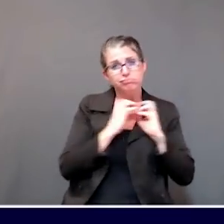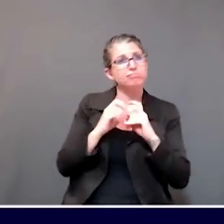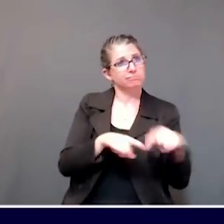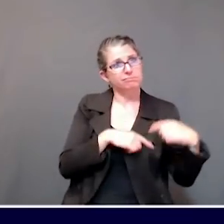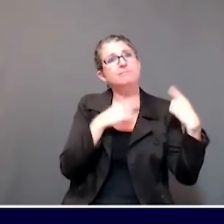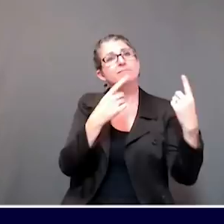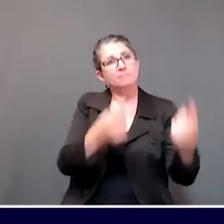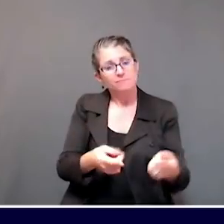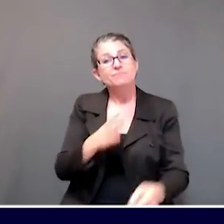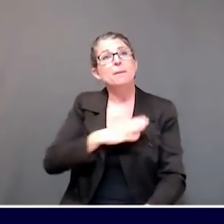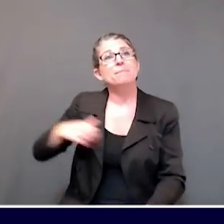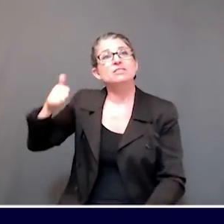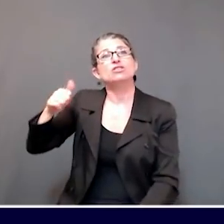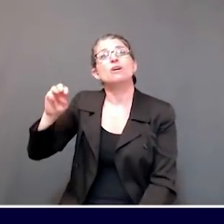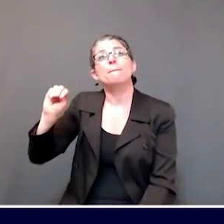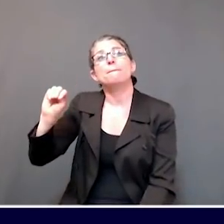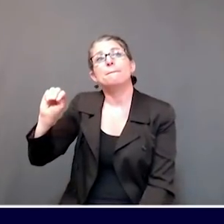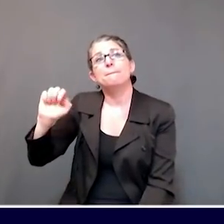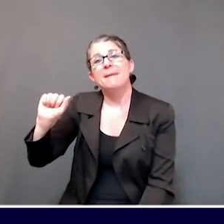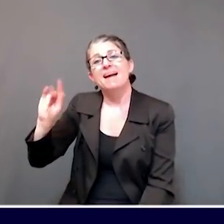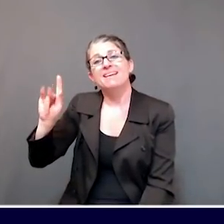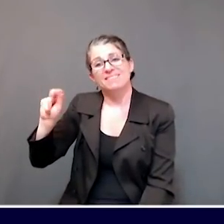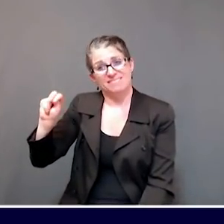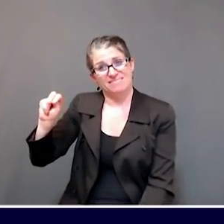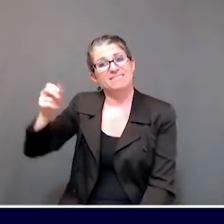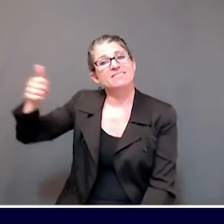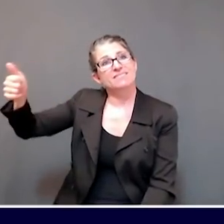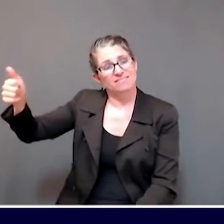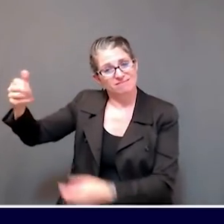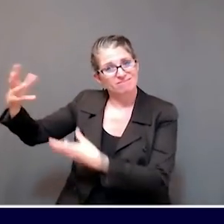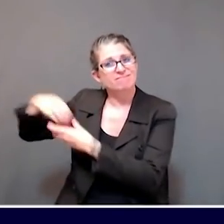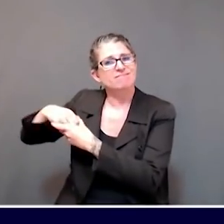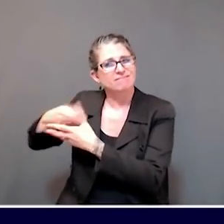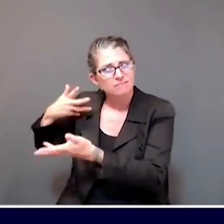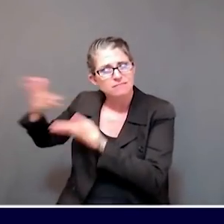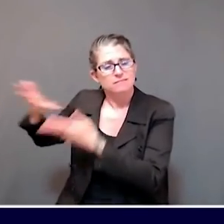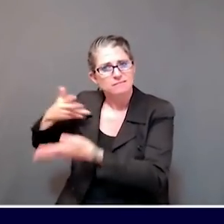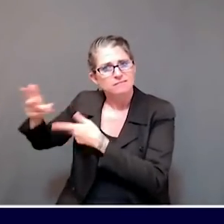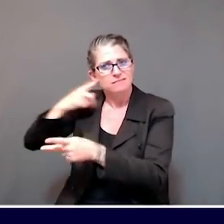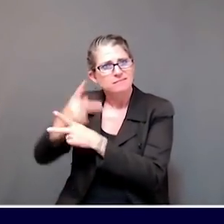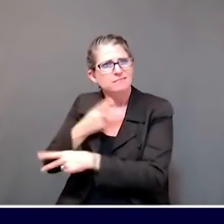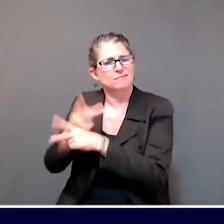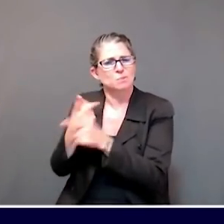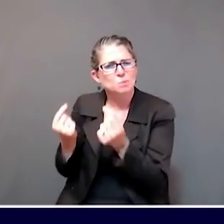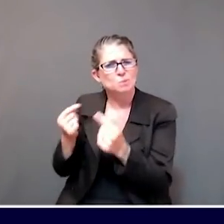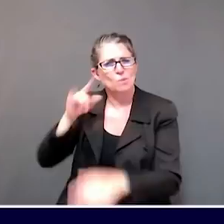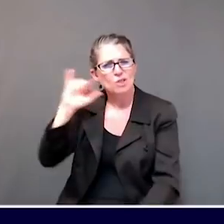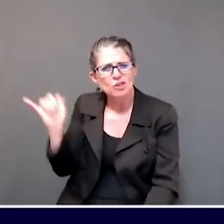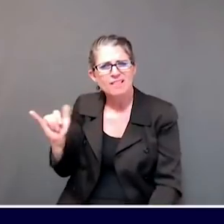and parents and school boards across the state. You know, we have